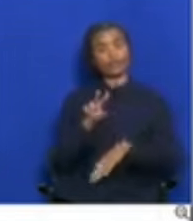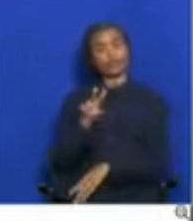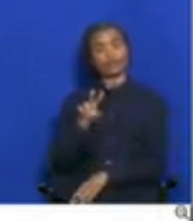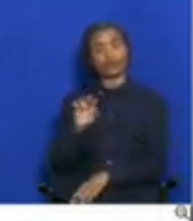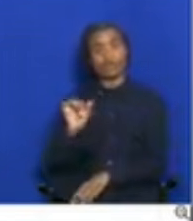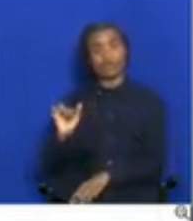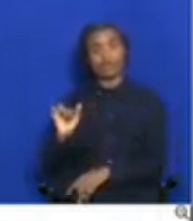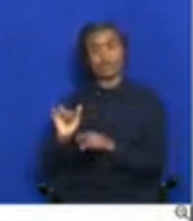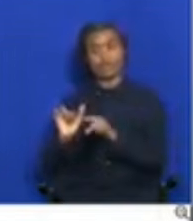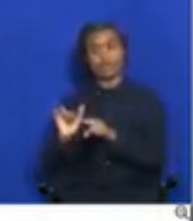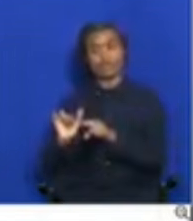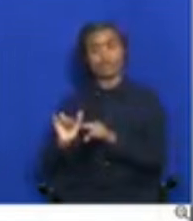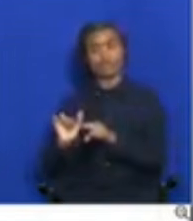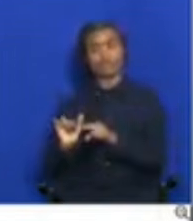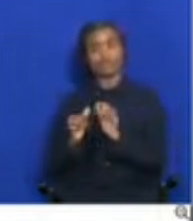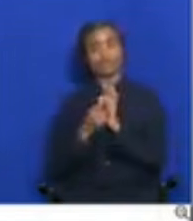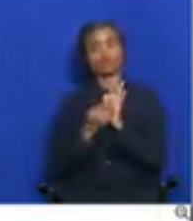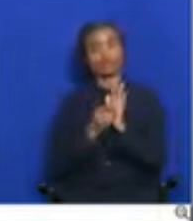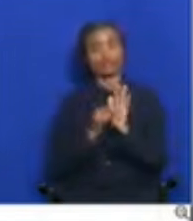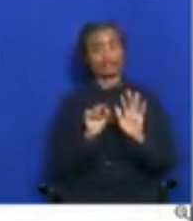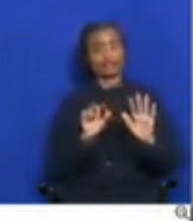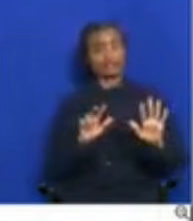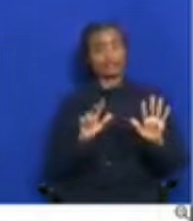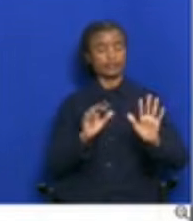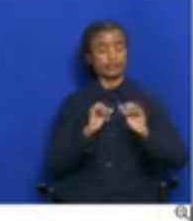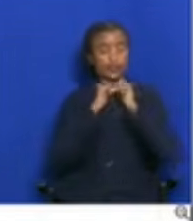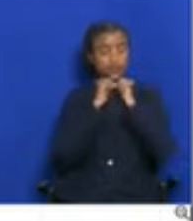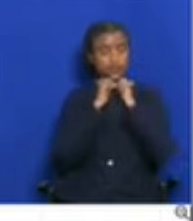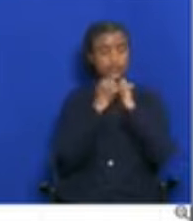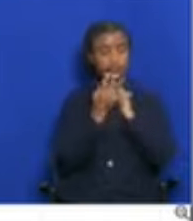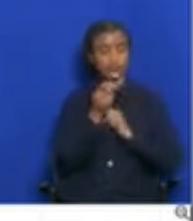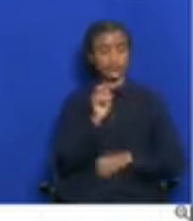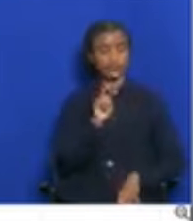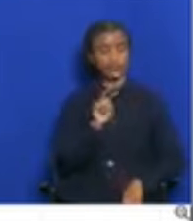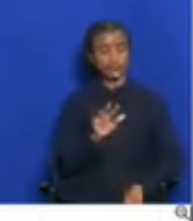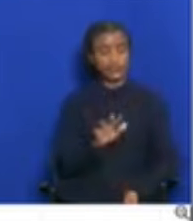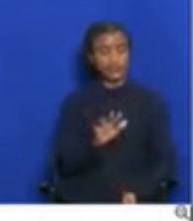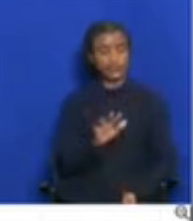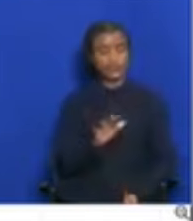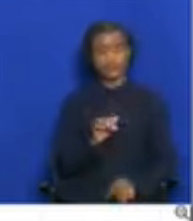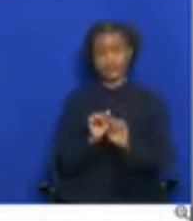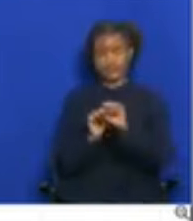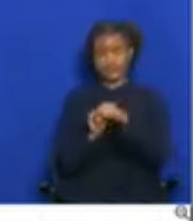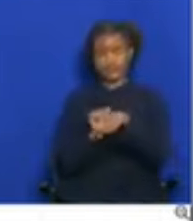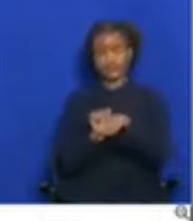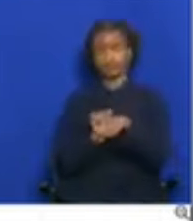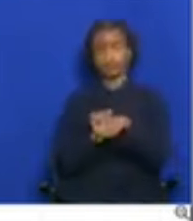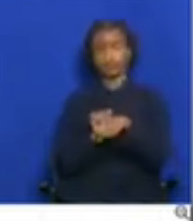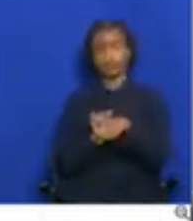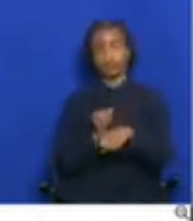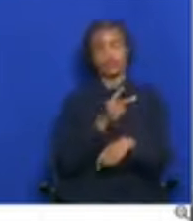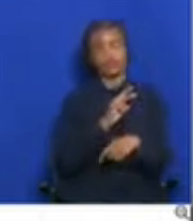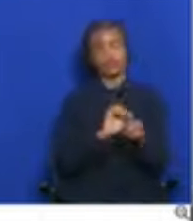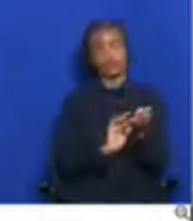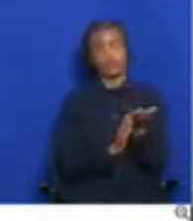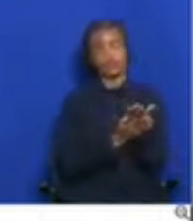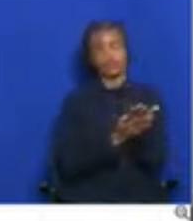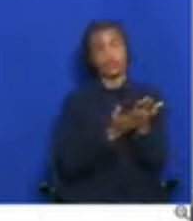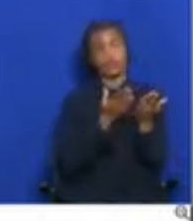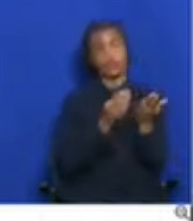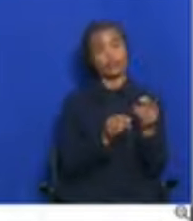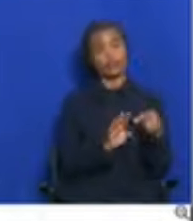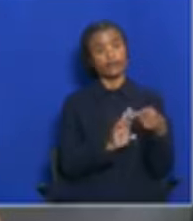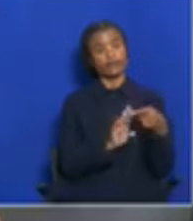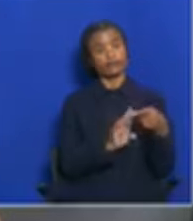see the date is 8 August 2025. Correct. And we do have the attachments. The first one, you'll